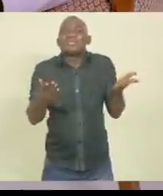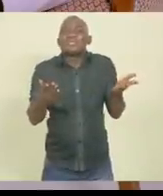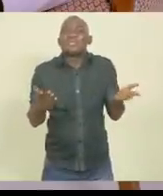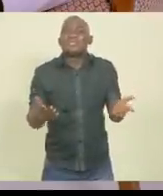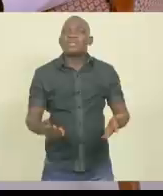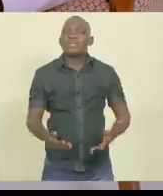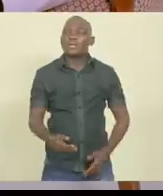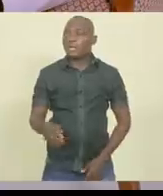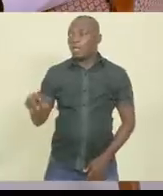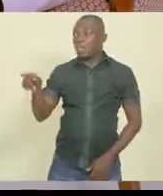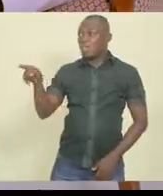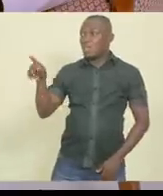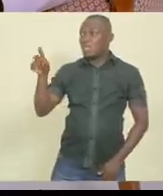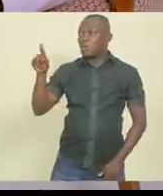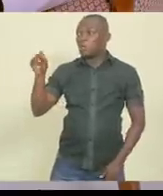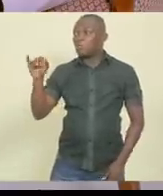Kofi,